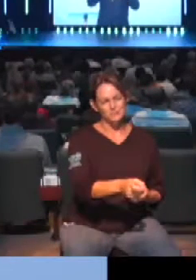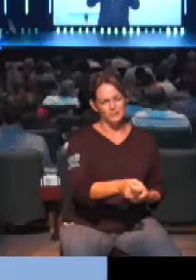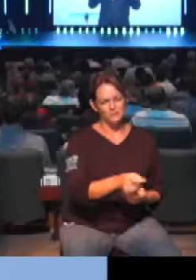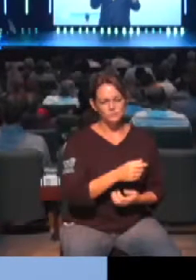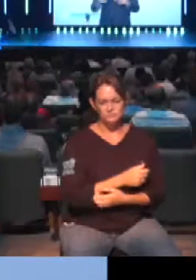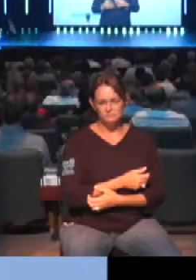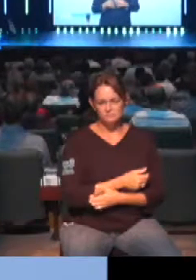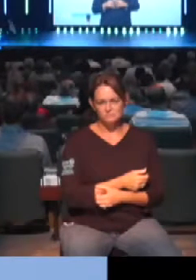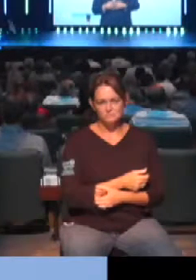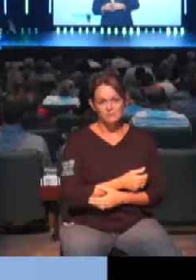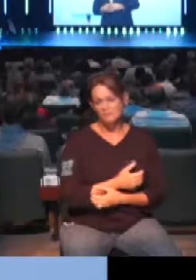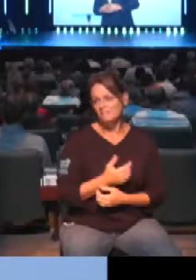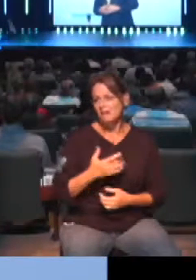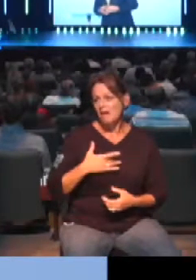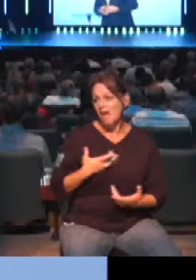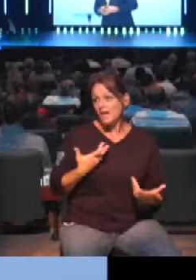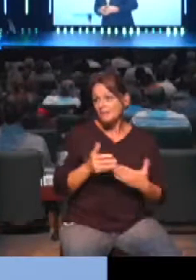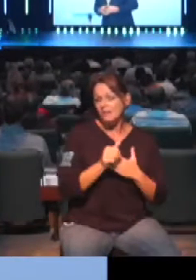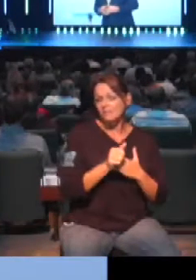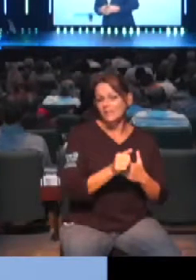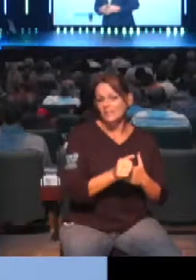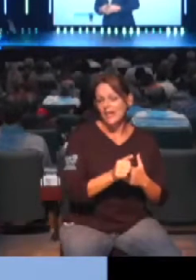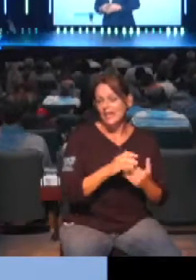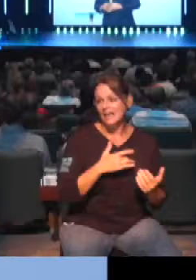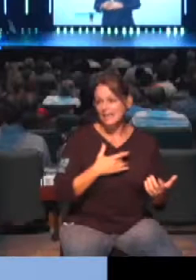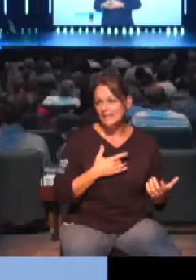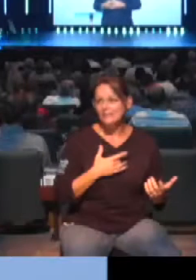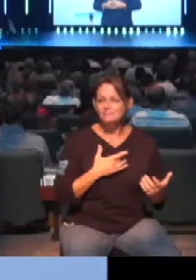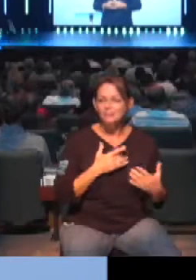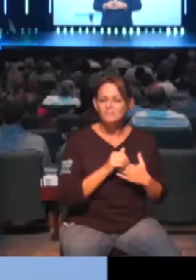Pastor, I just give as I feel led.